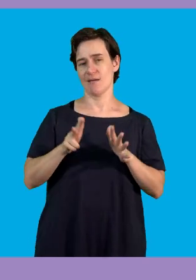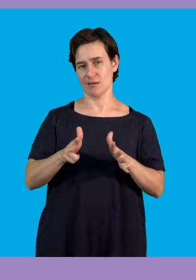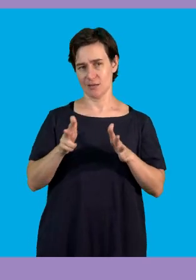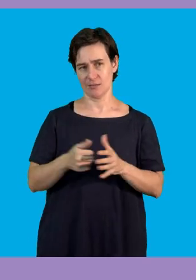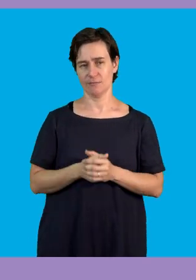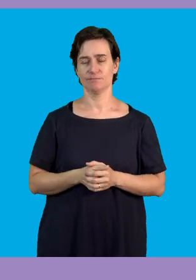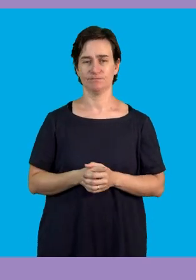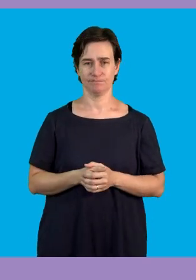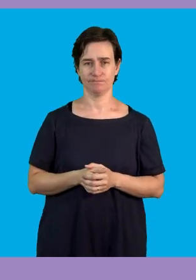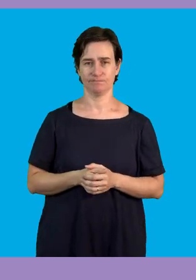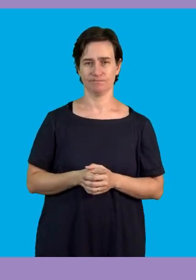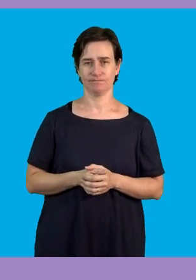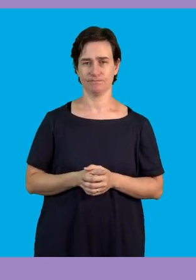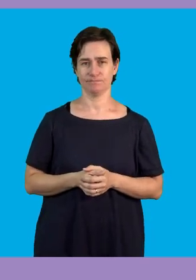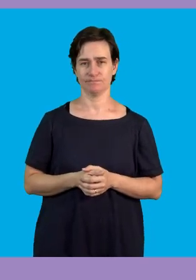18.